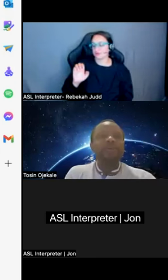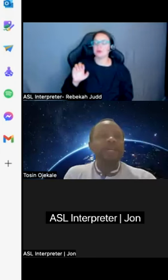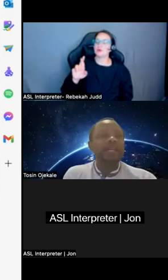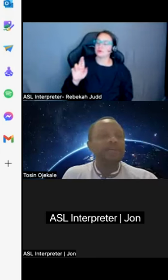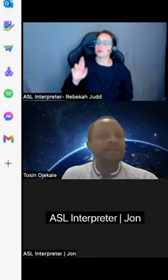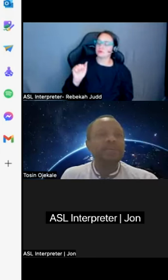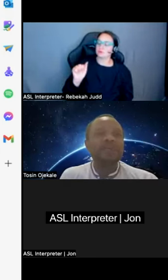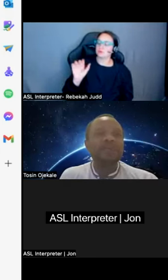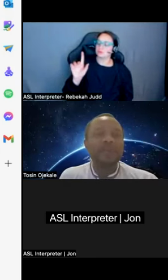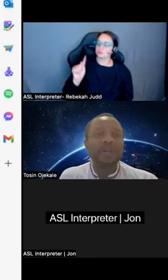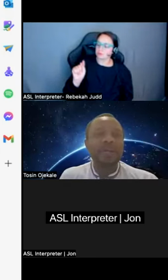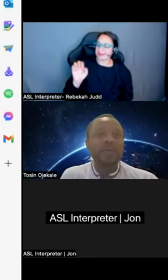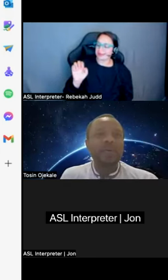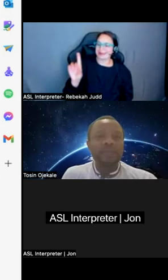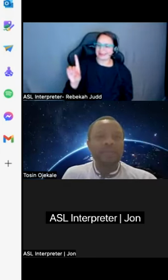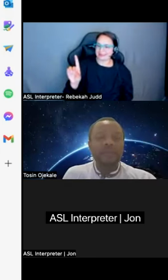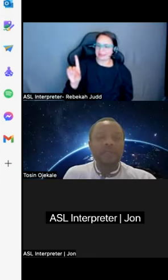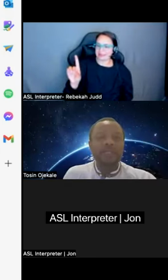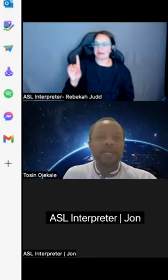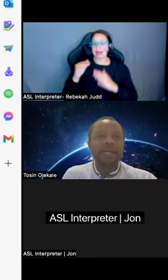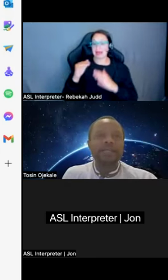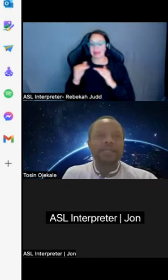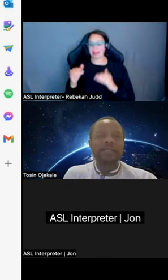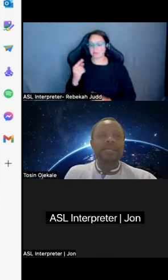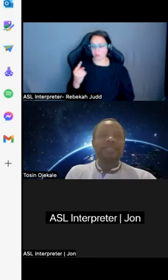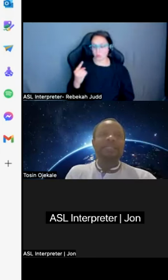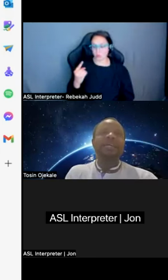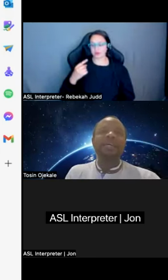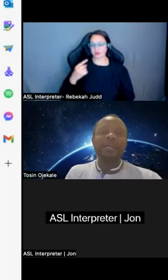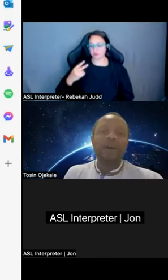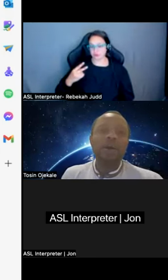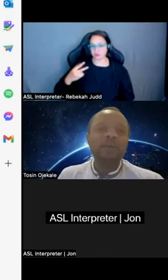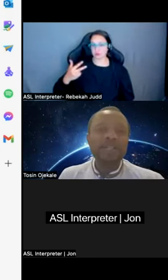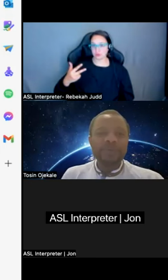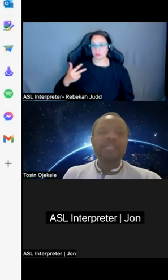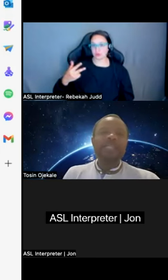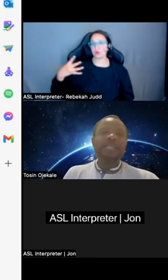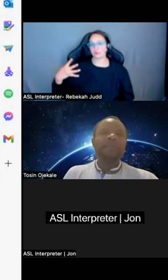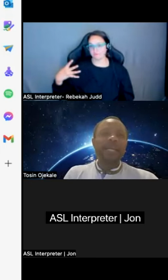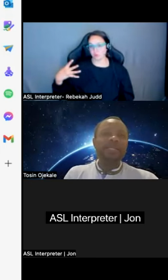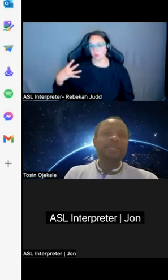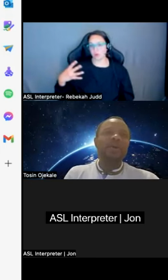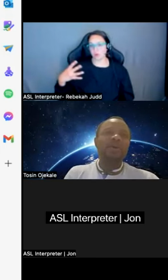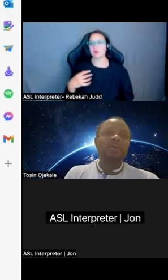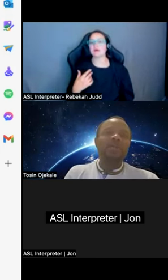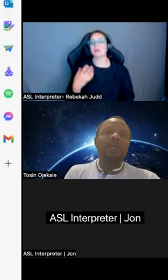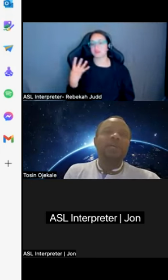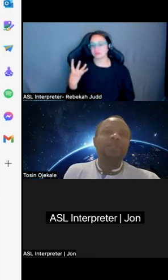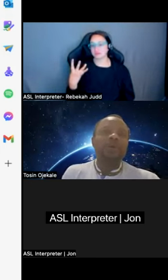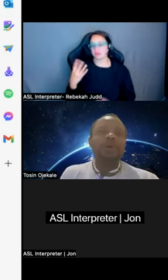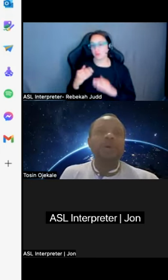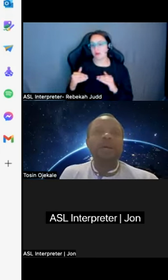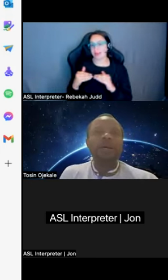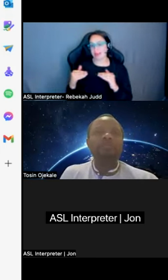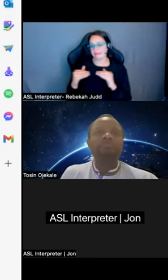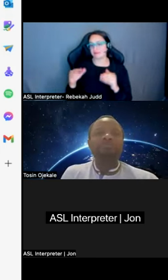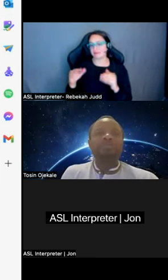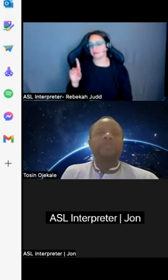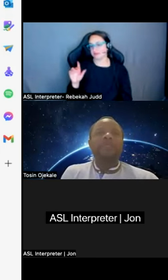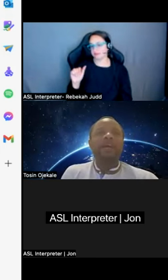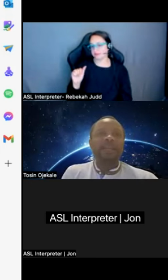can be rated level 2, level 3, or level 4 data center. All of these ratings are based on your